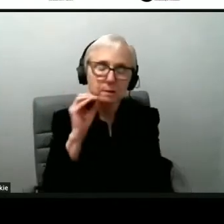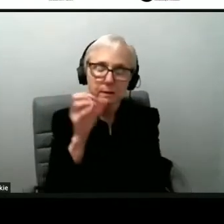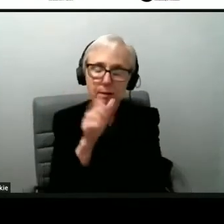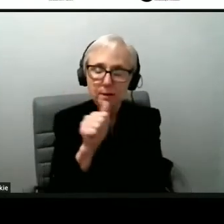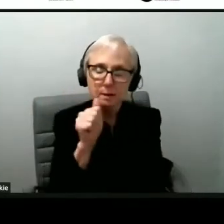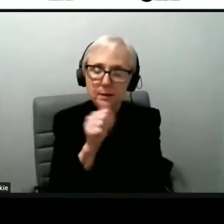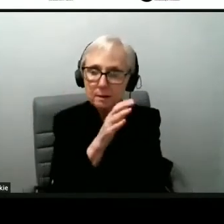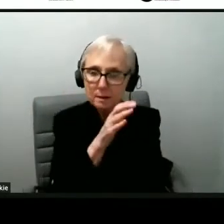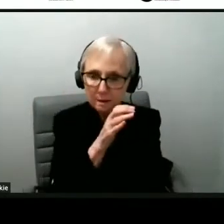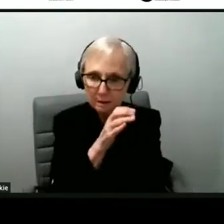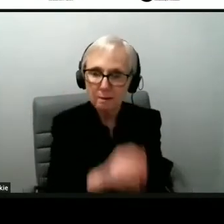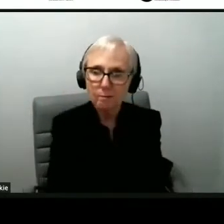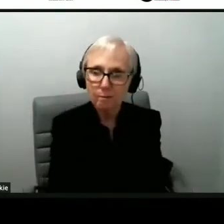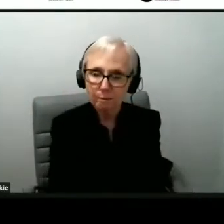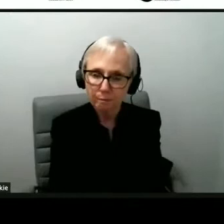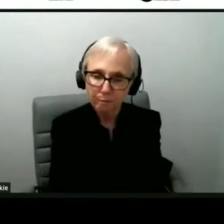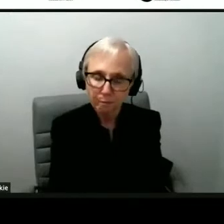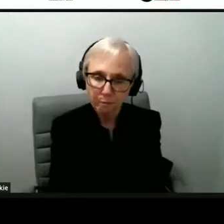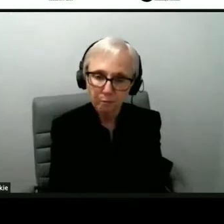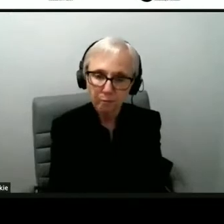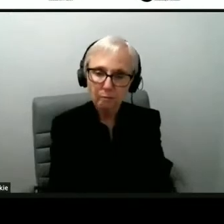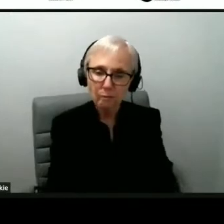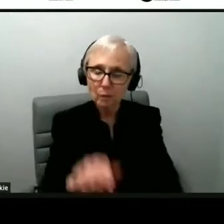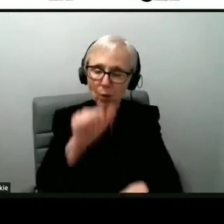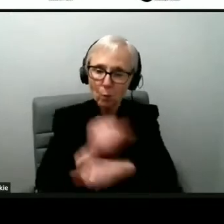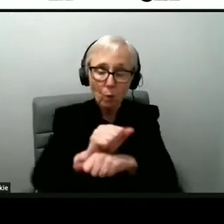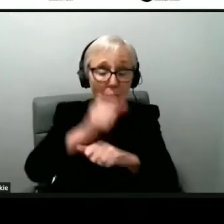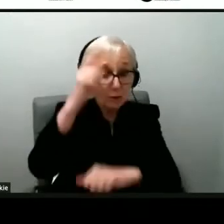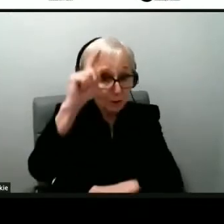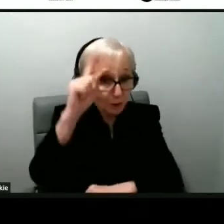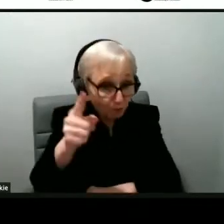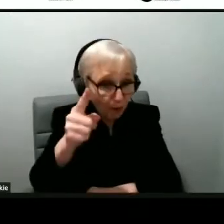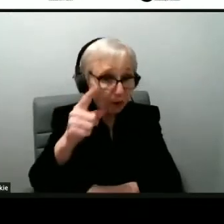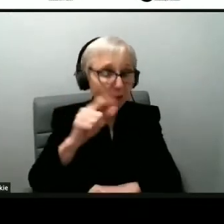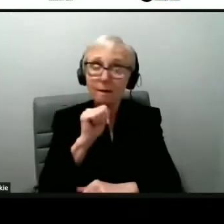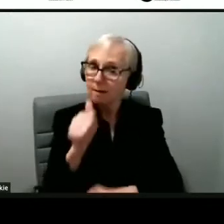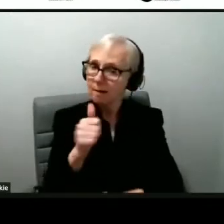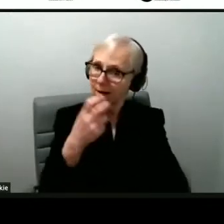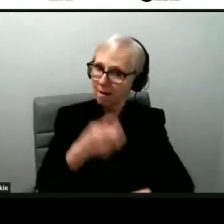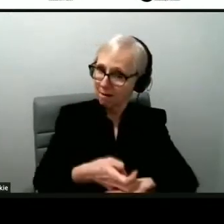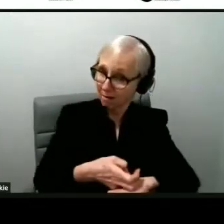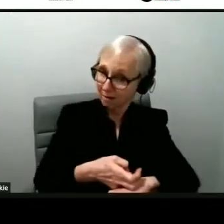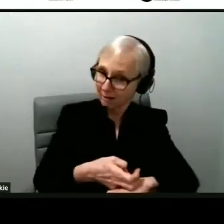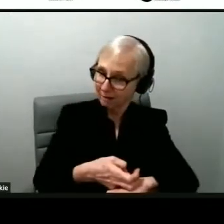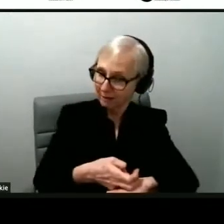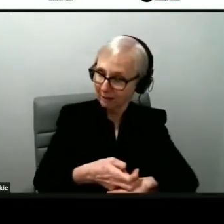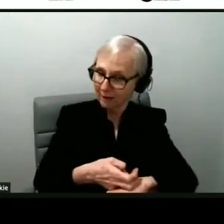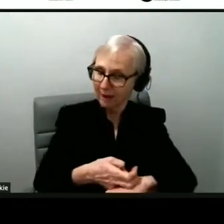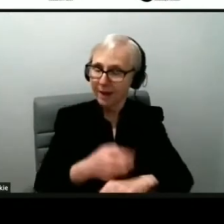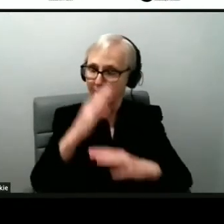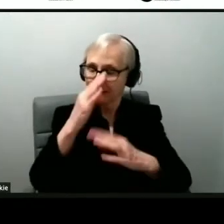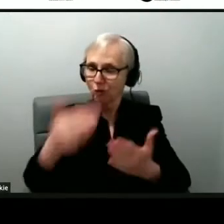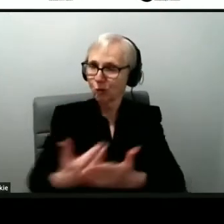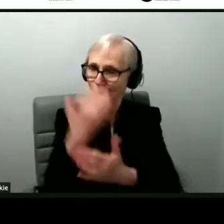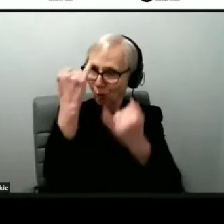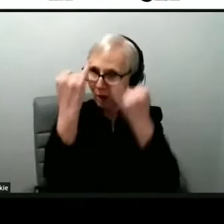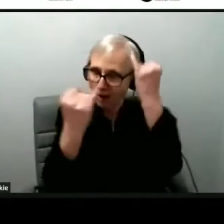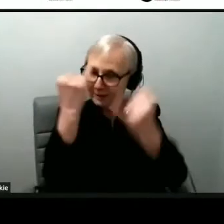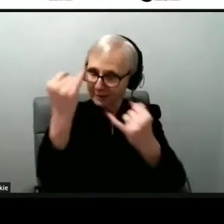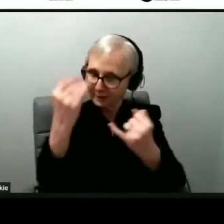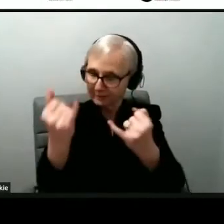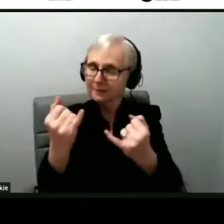these critical mass of people. We have to work smart, not hard. And again, be innovative and bring some of those new ideas to the table. Thank